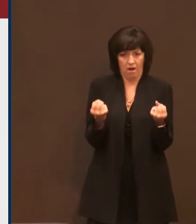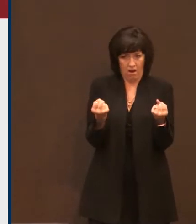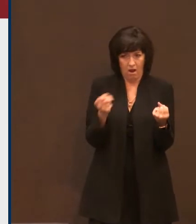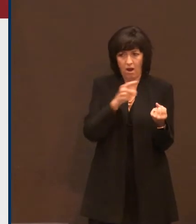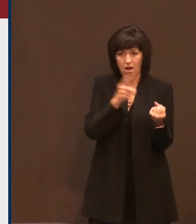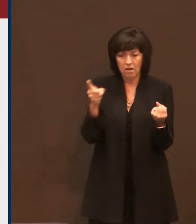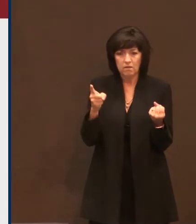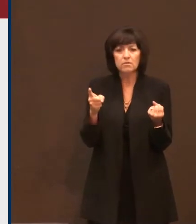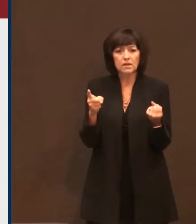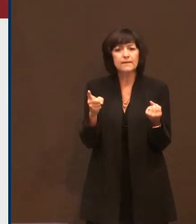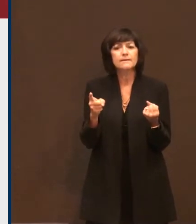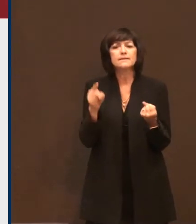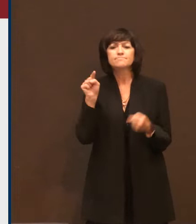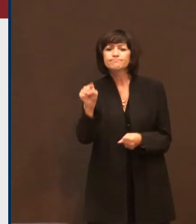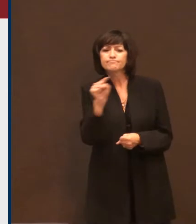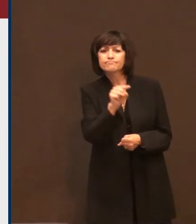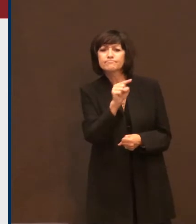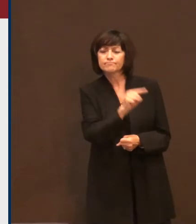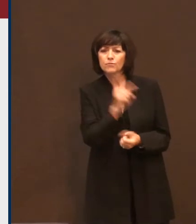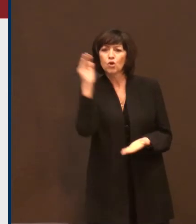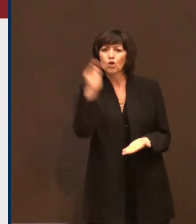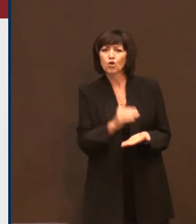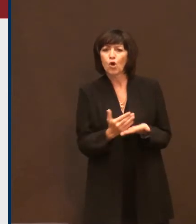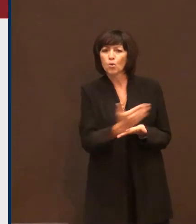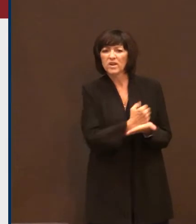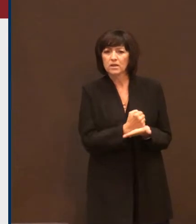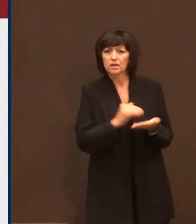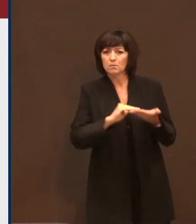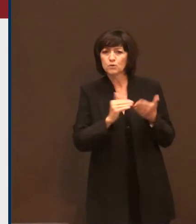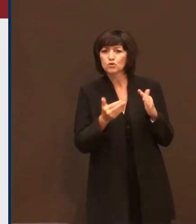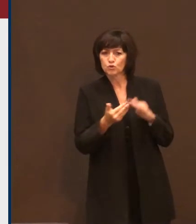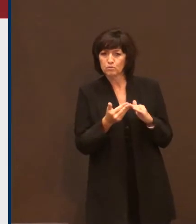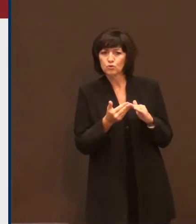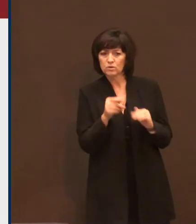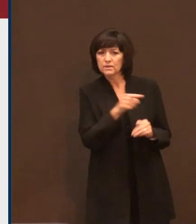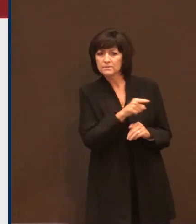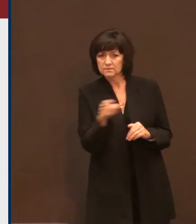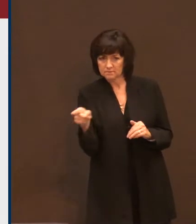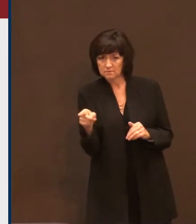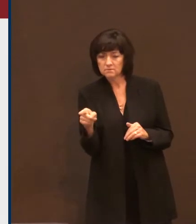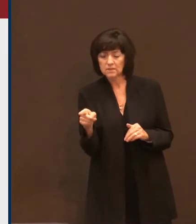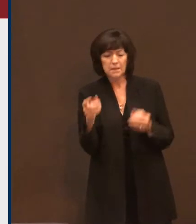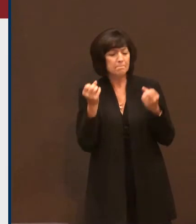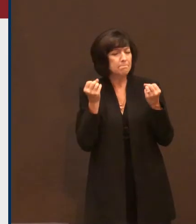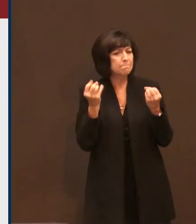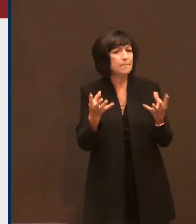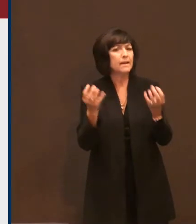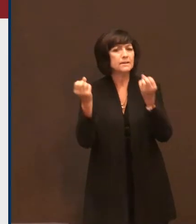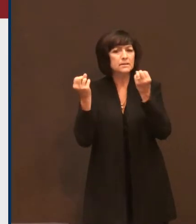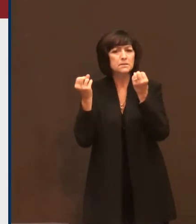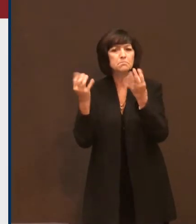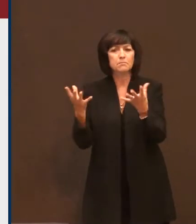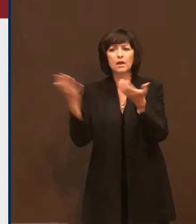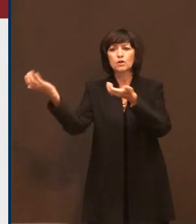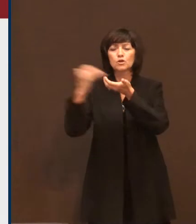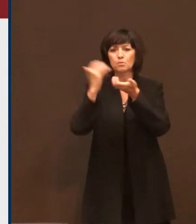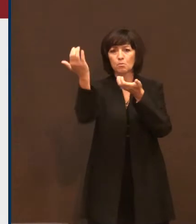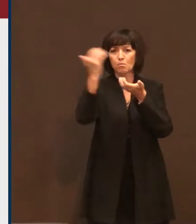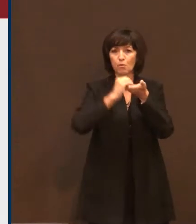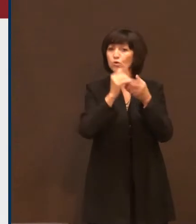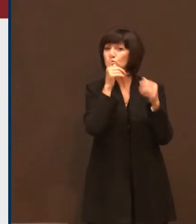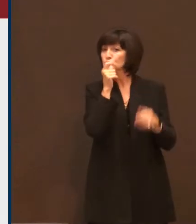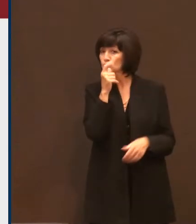low-wealth Delaware communities. And it really is a collaboration of many, many partners. The managing partners